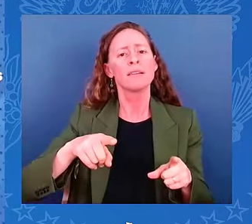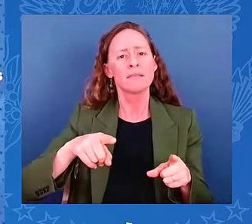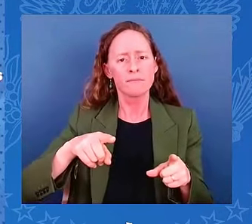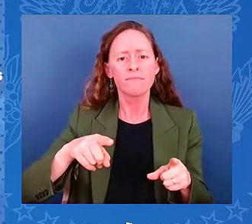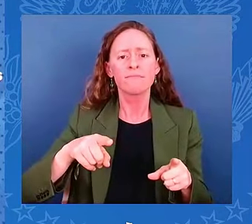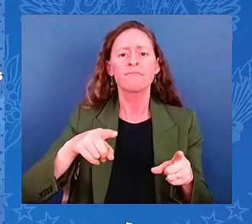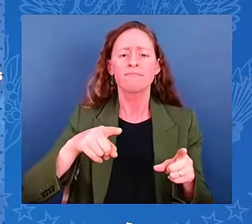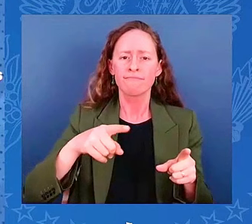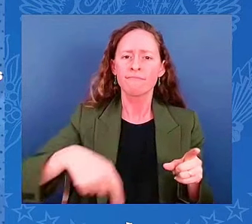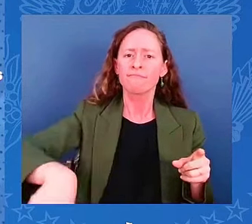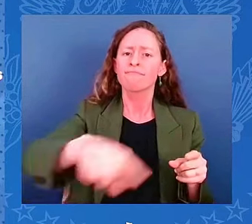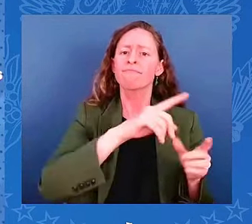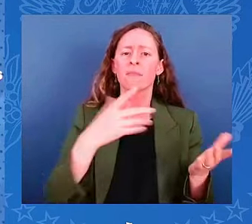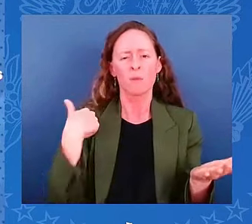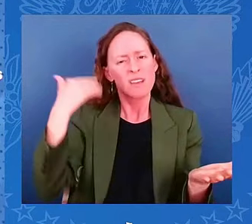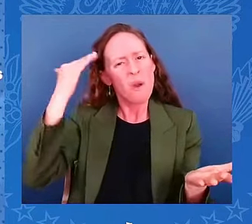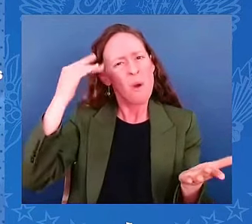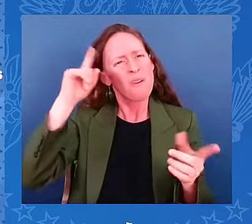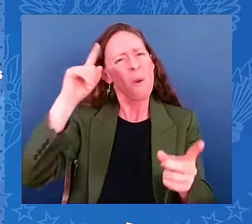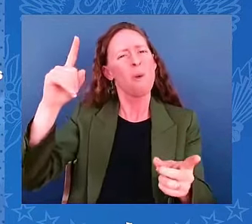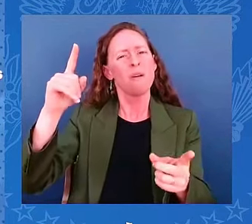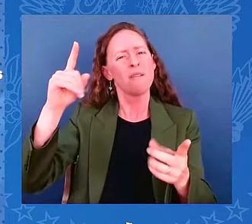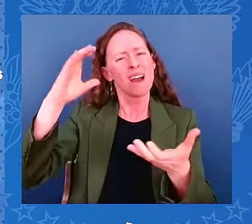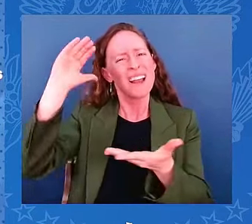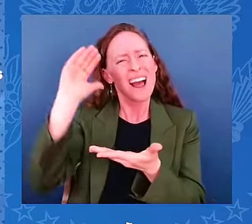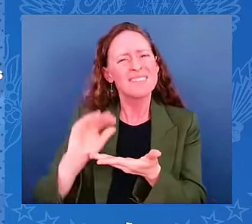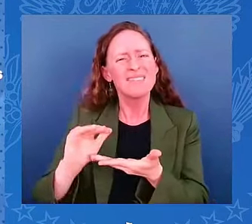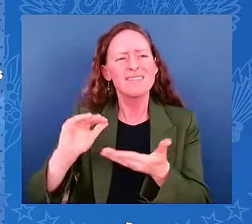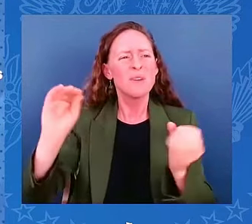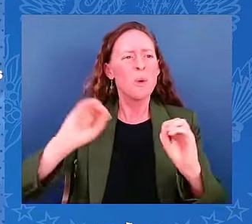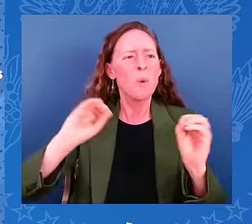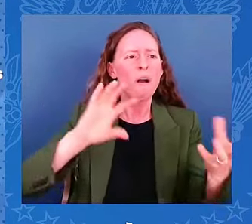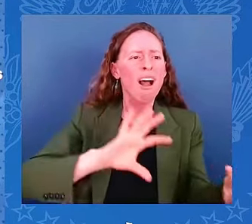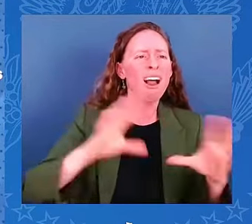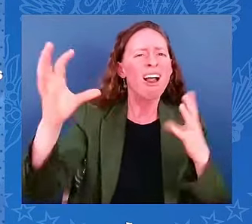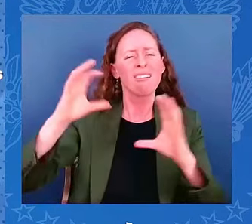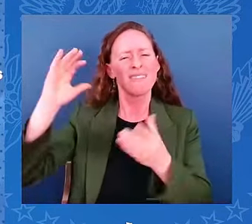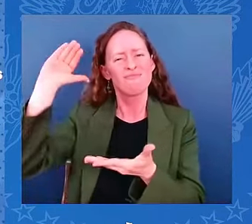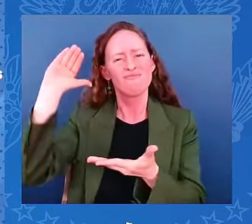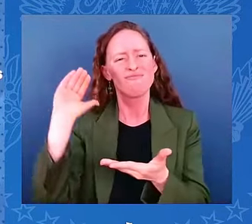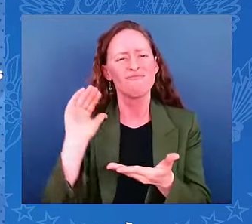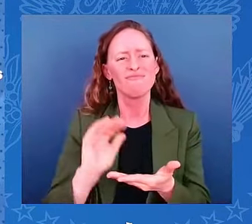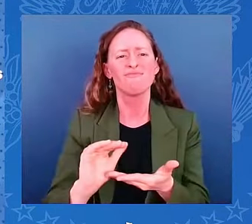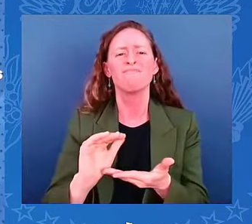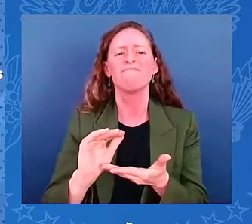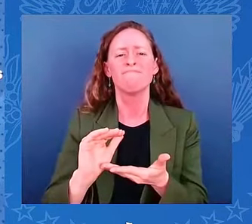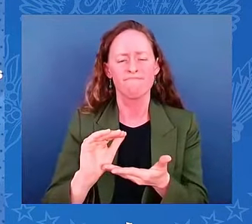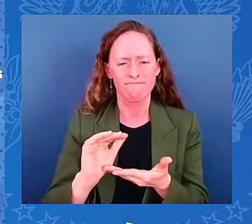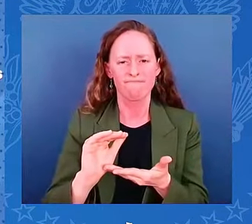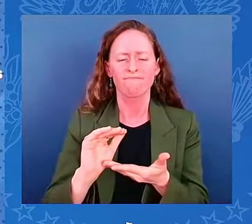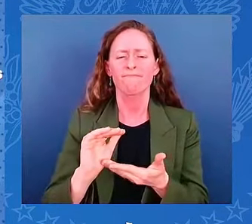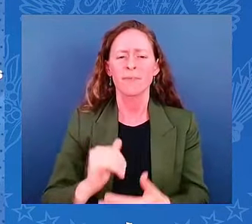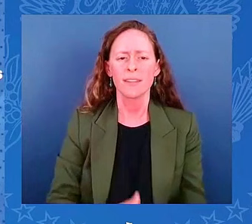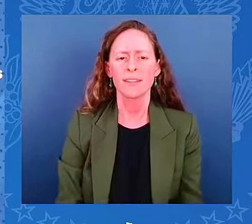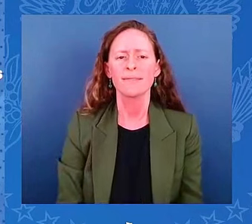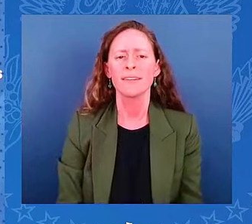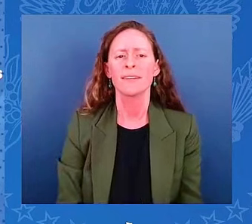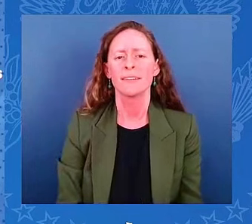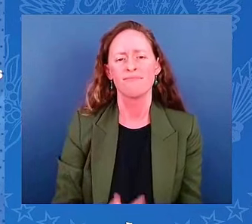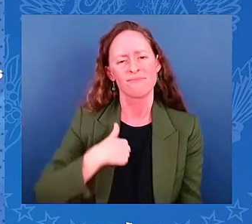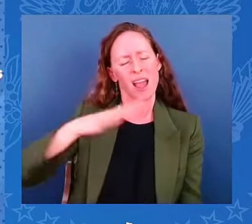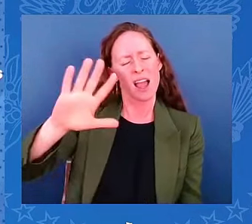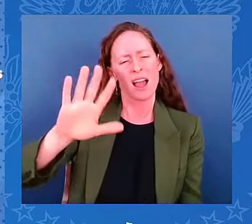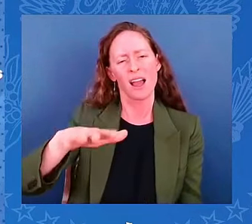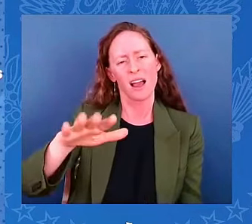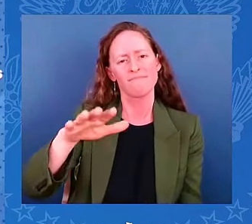remember us will never let go one thing that we must never, never lose. And I mean this. I know it's hard because I've gotten those phone calls